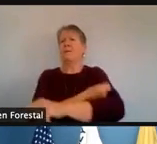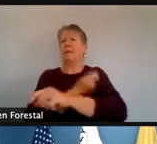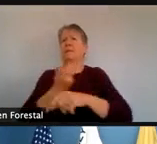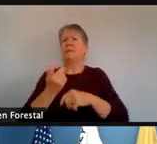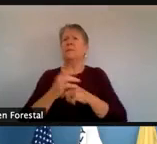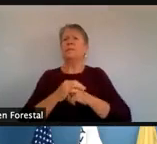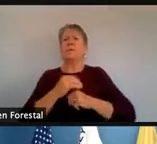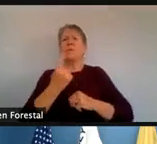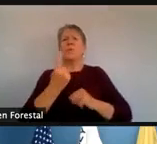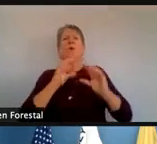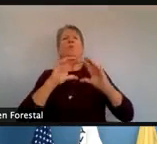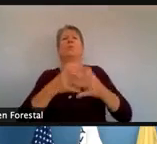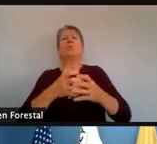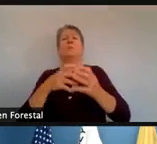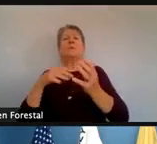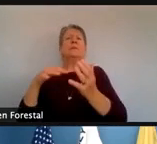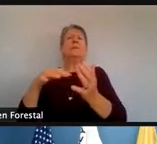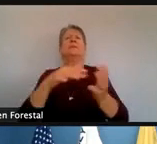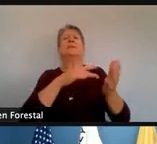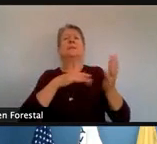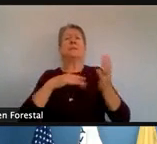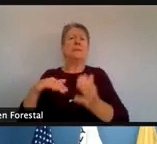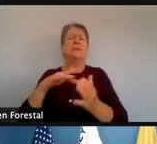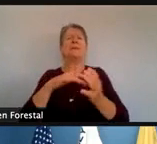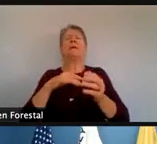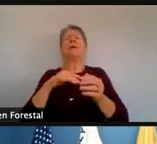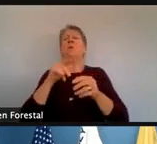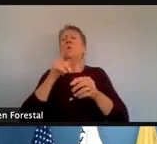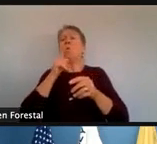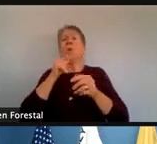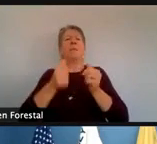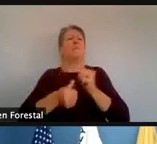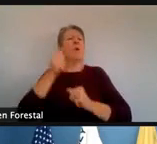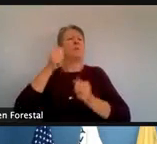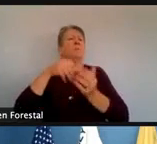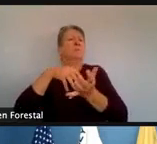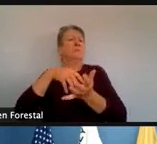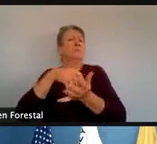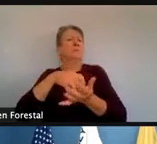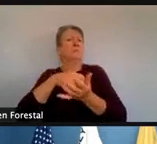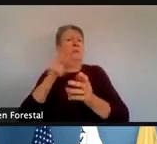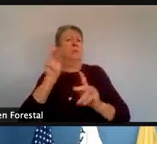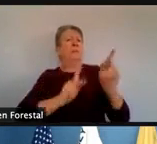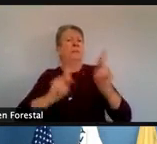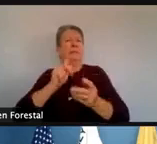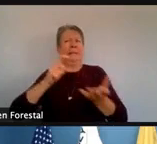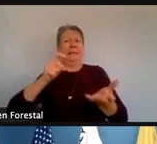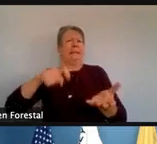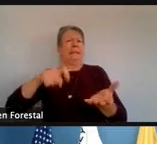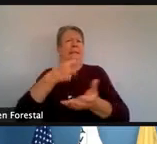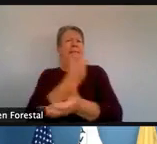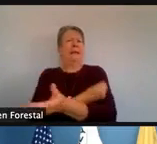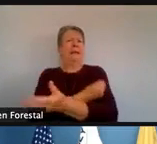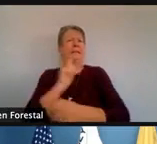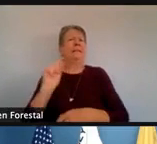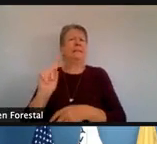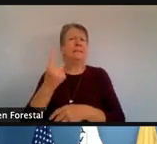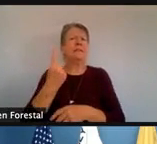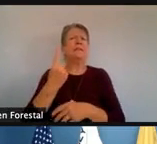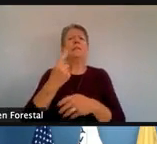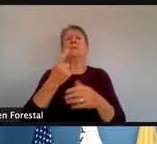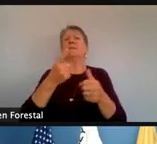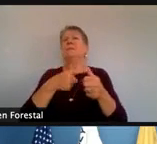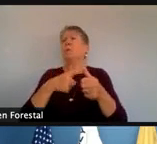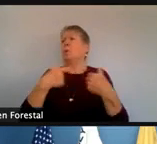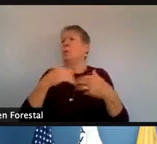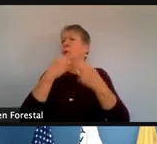essential workers. There's a group working on enabling policies for directives and other regulatory or policy